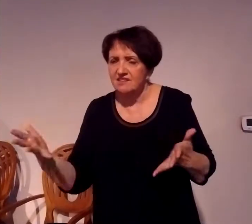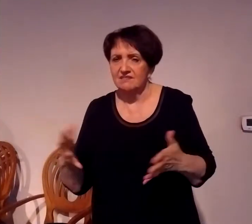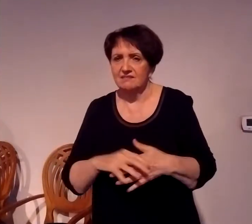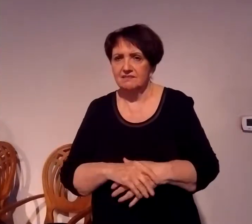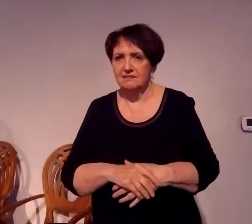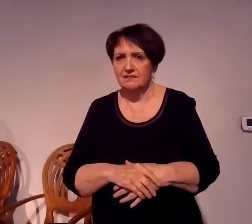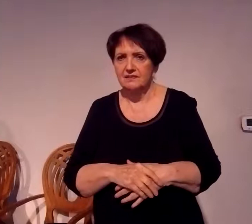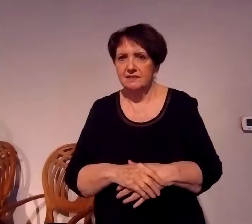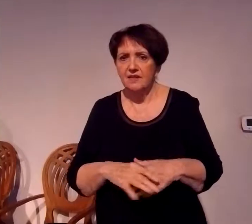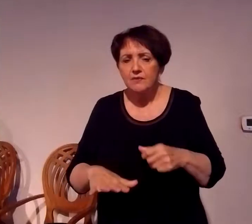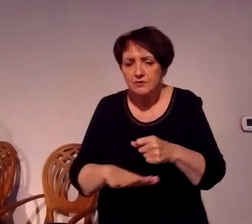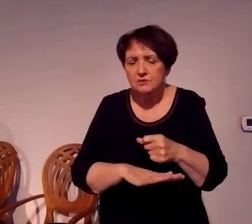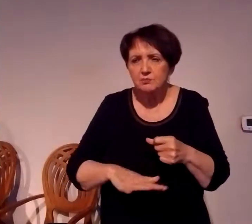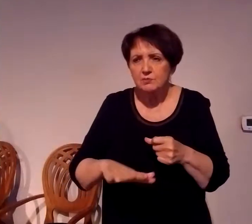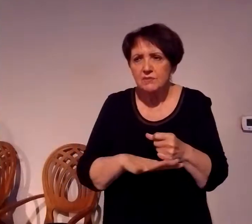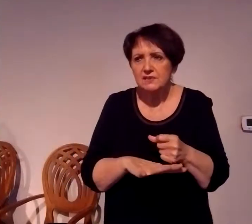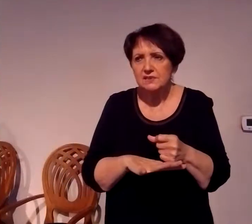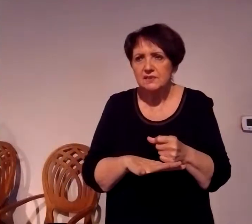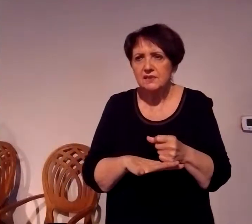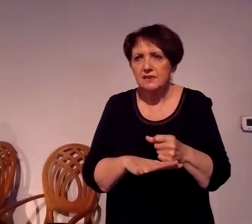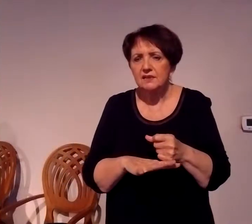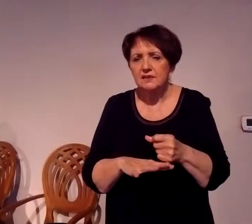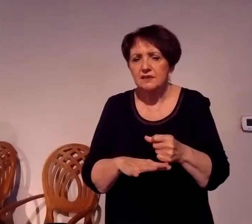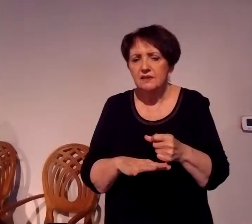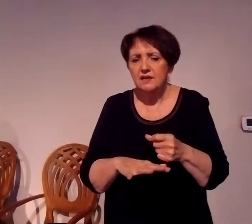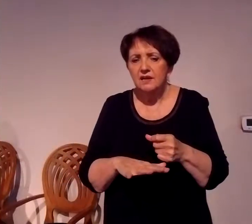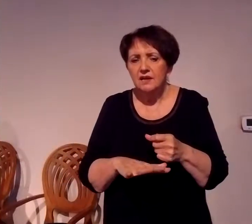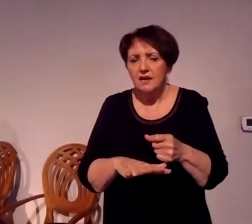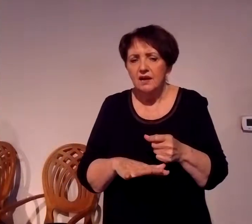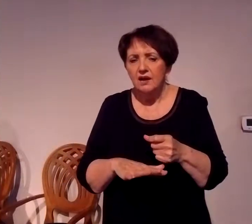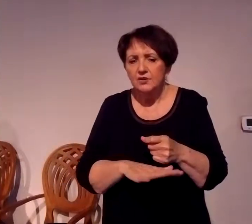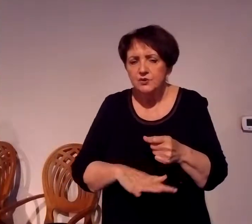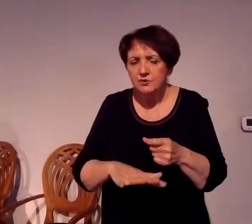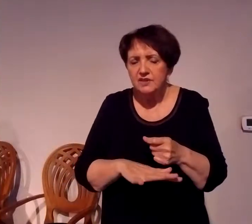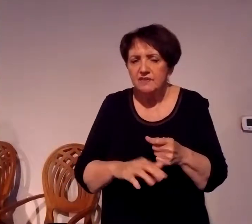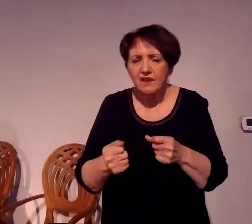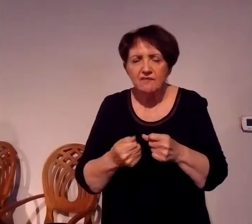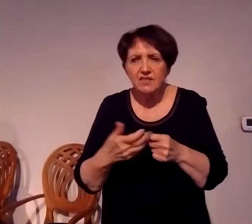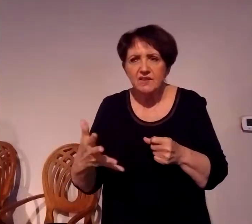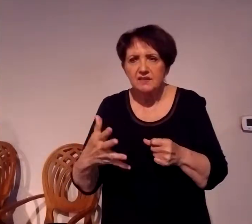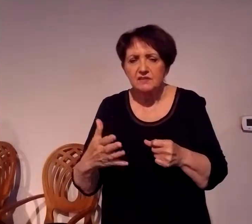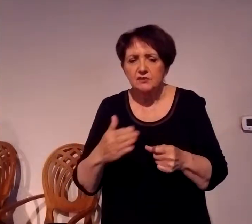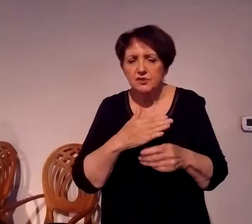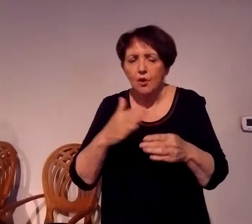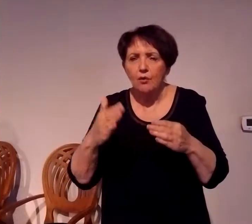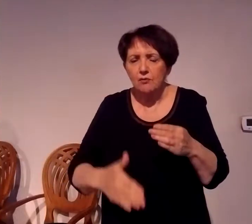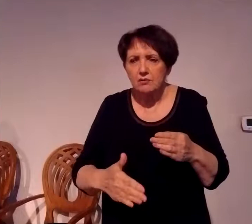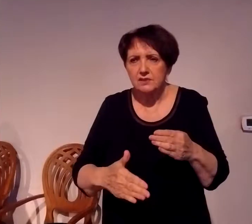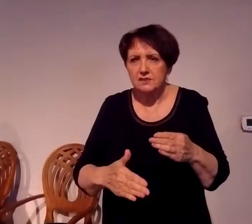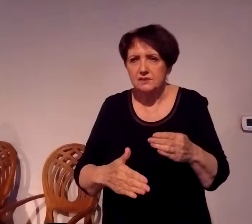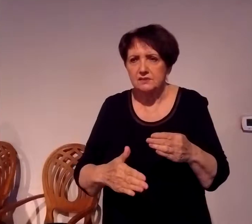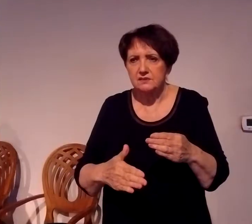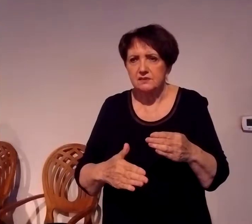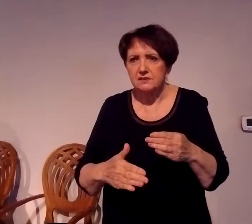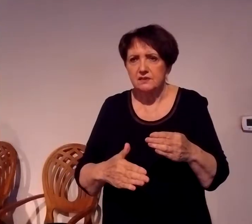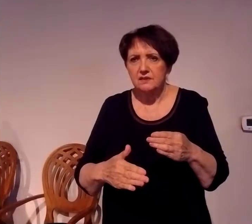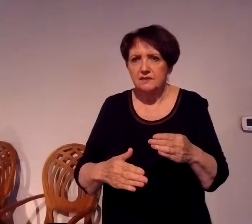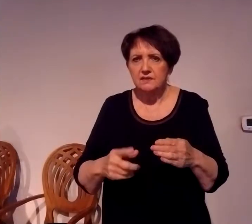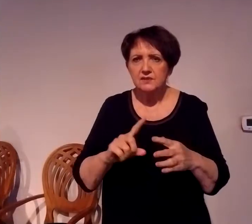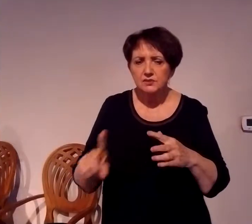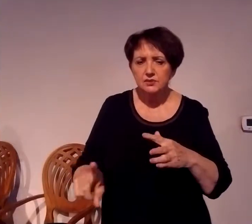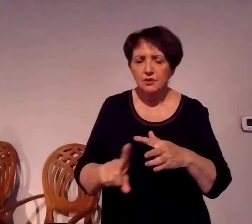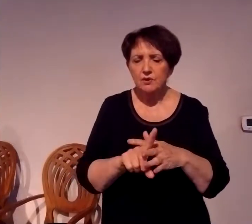is fundamentally an underlying order and wholeness that is outpictured